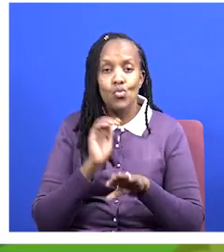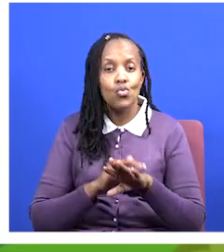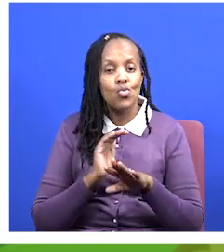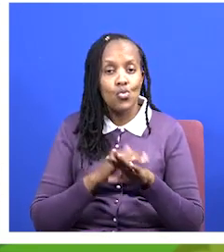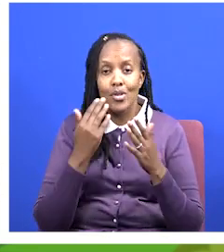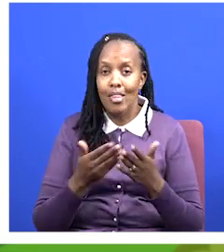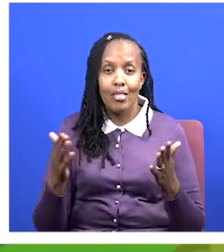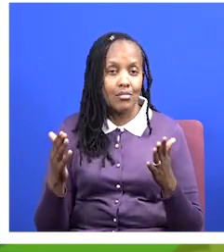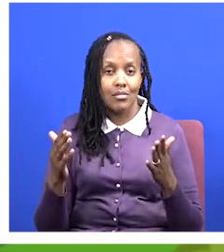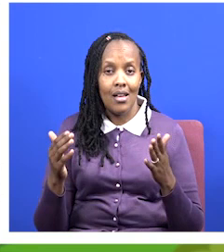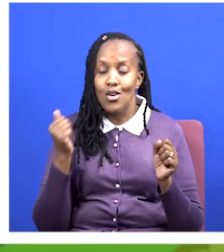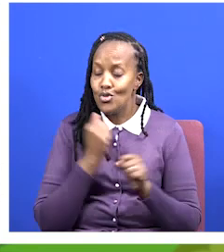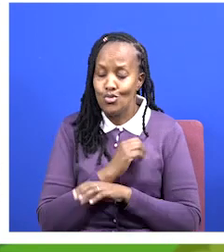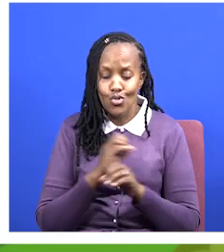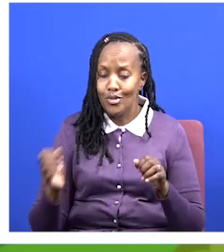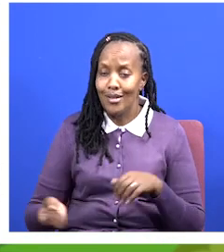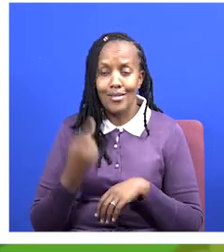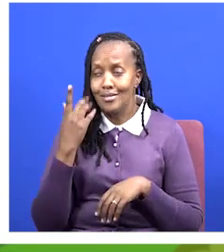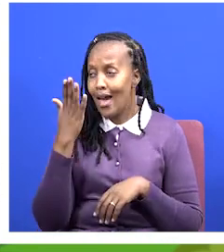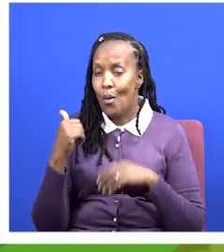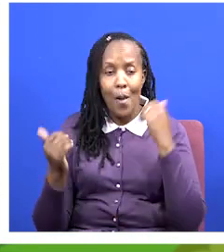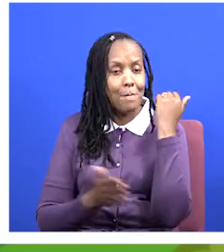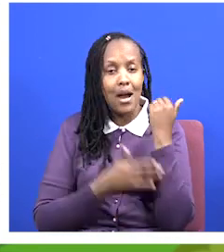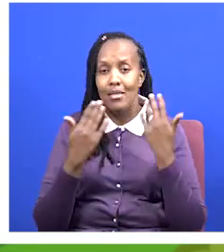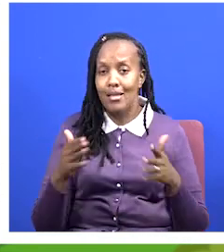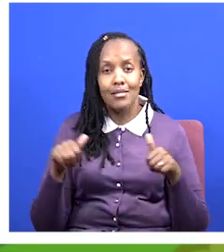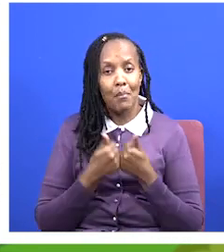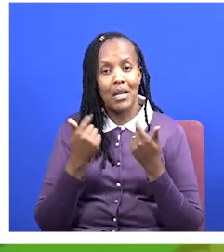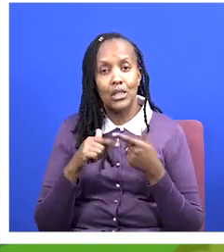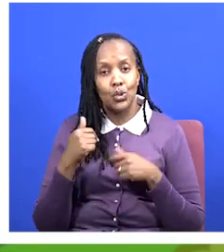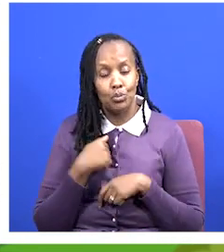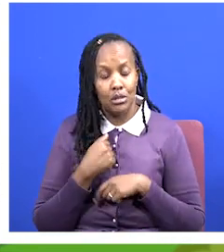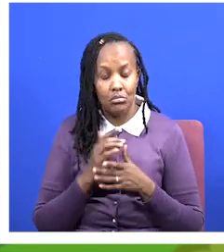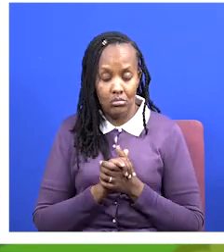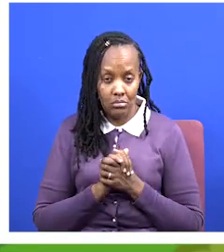things. I don't understand why bad things are happening to me."